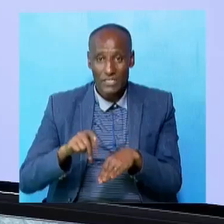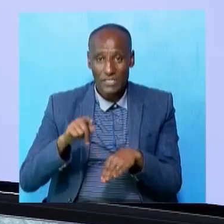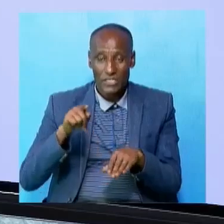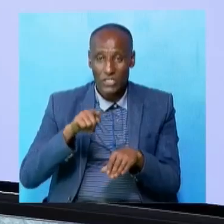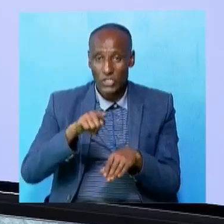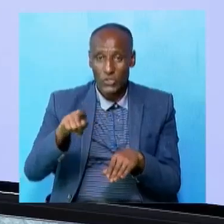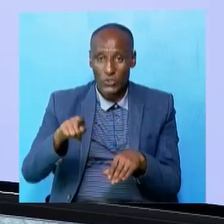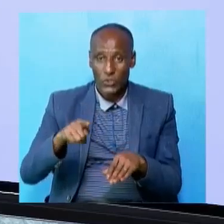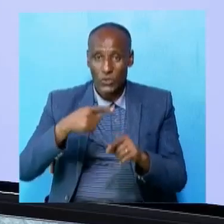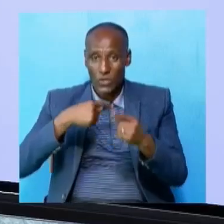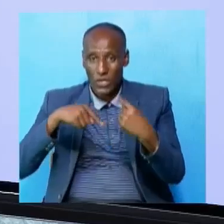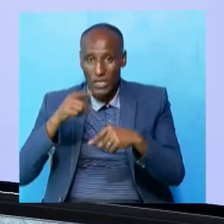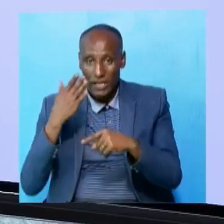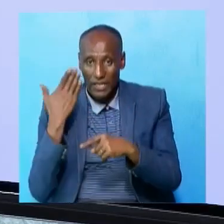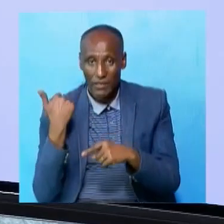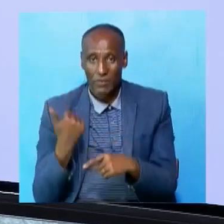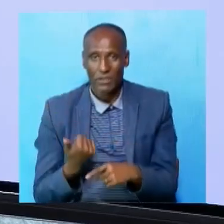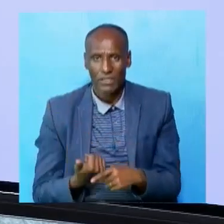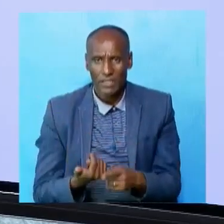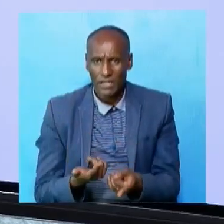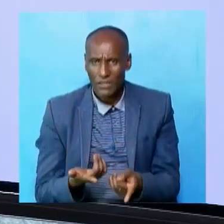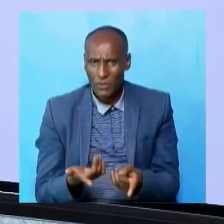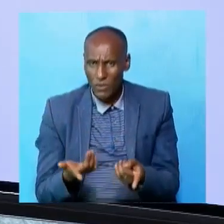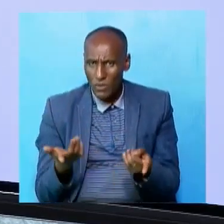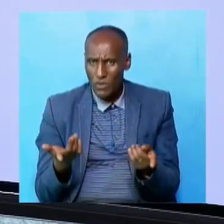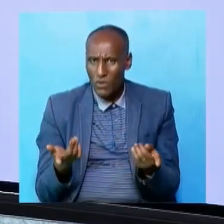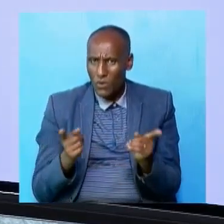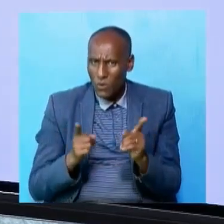appropriate here? Is it while or when?